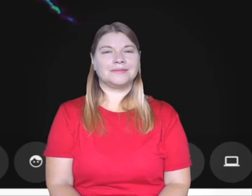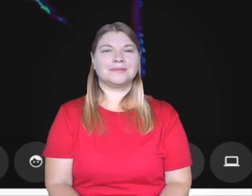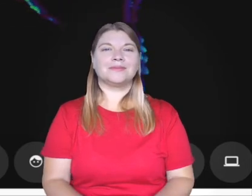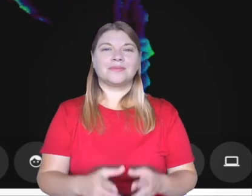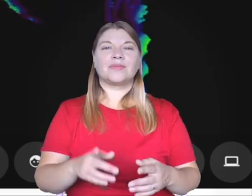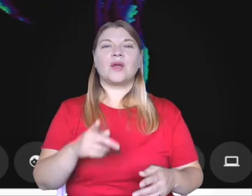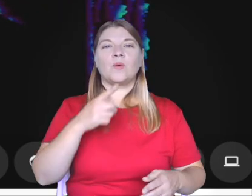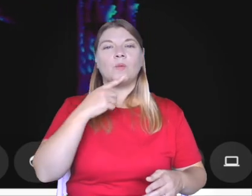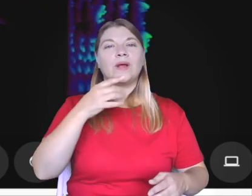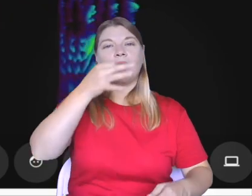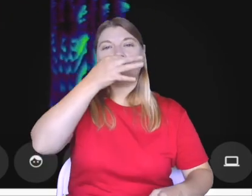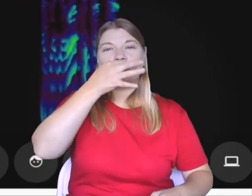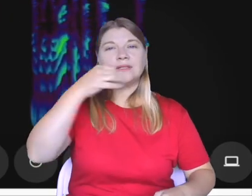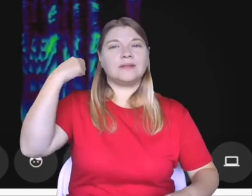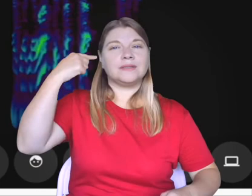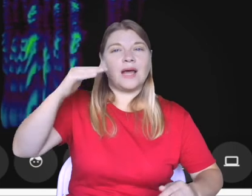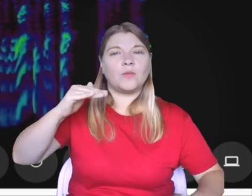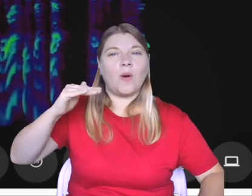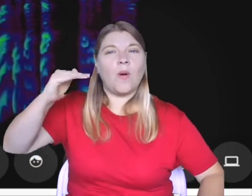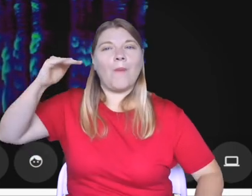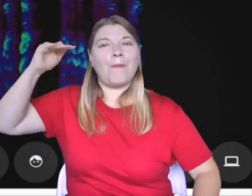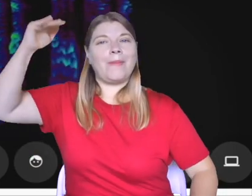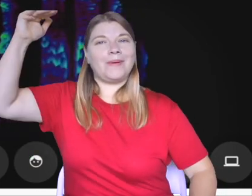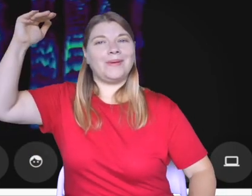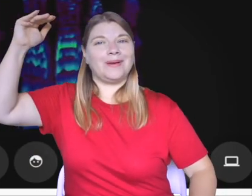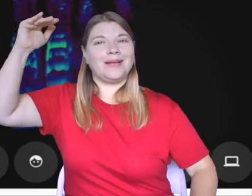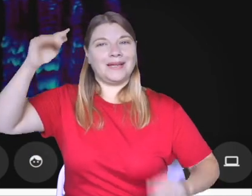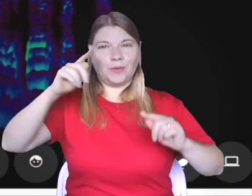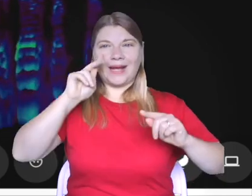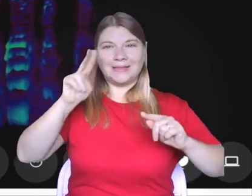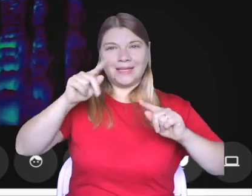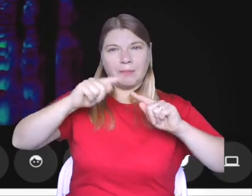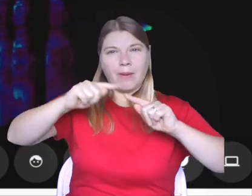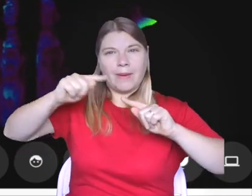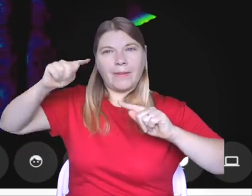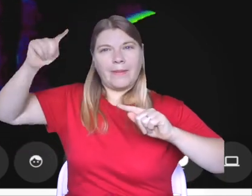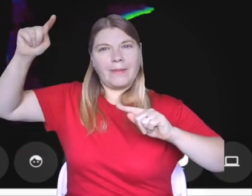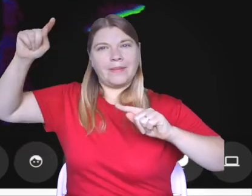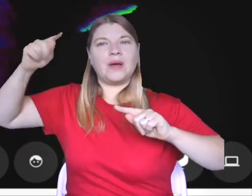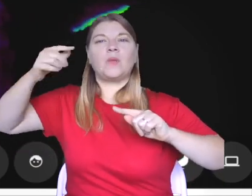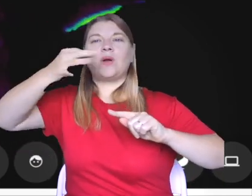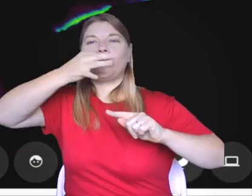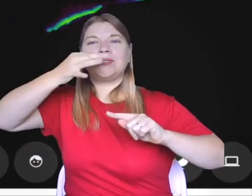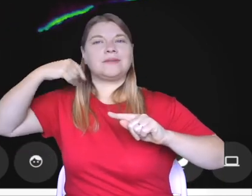As I go up, it ramps up, and as I go down, it ramps down.